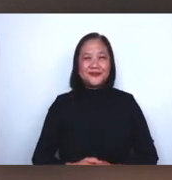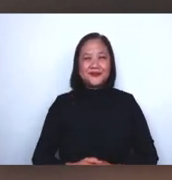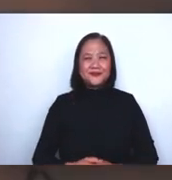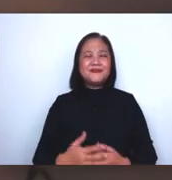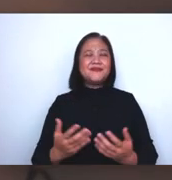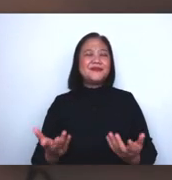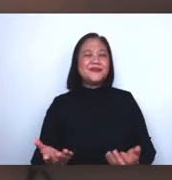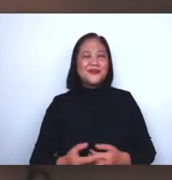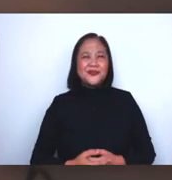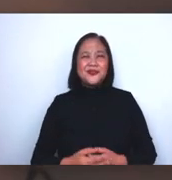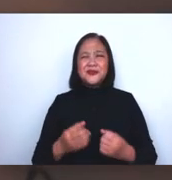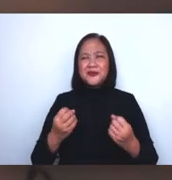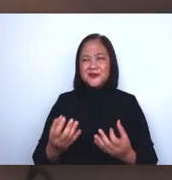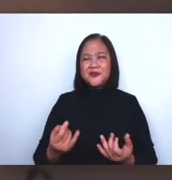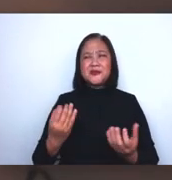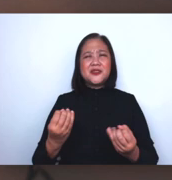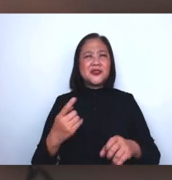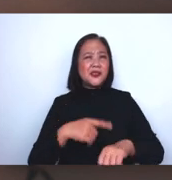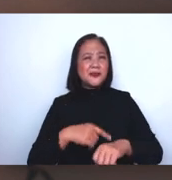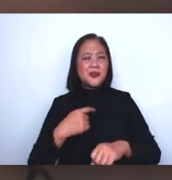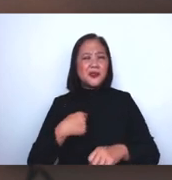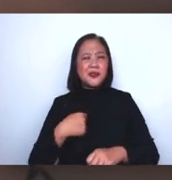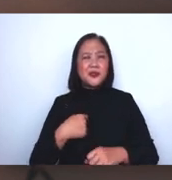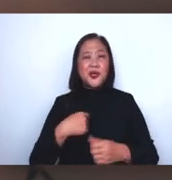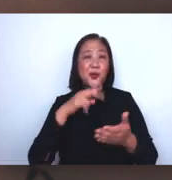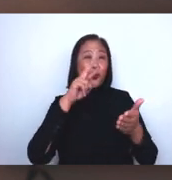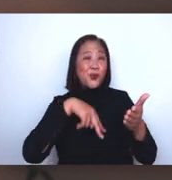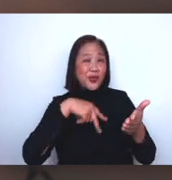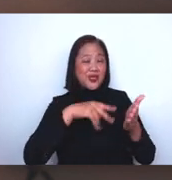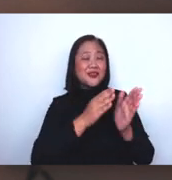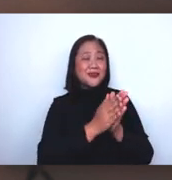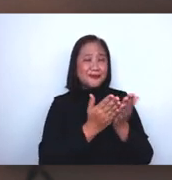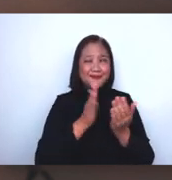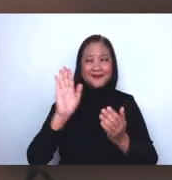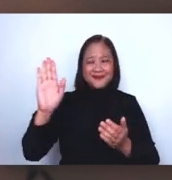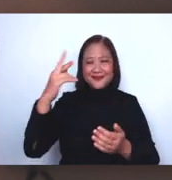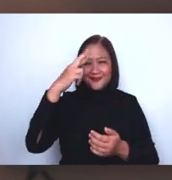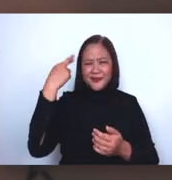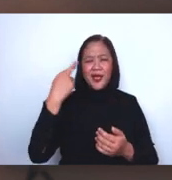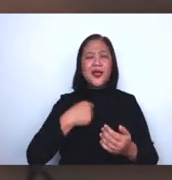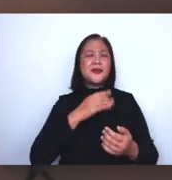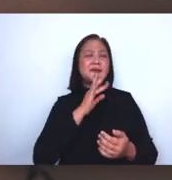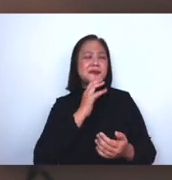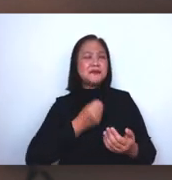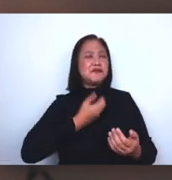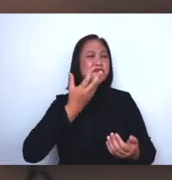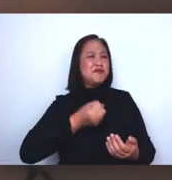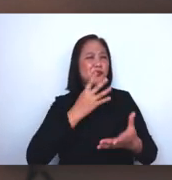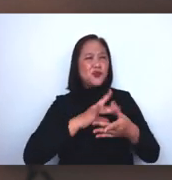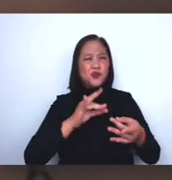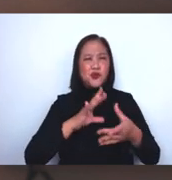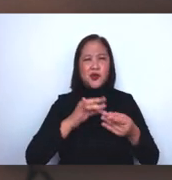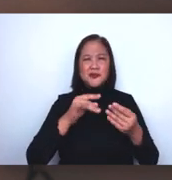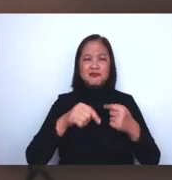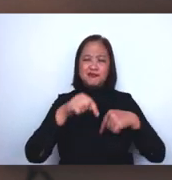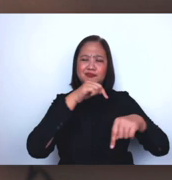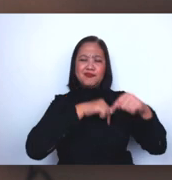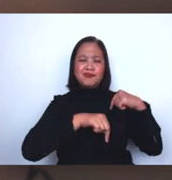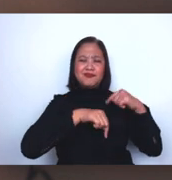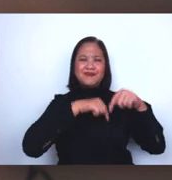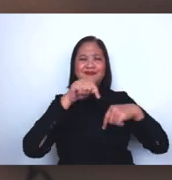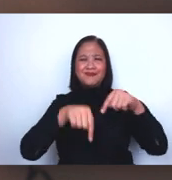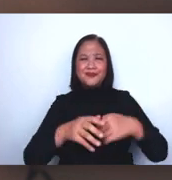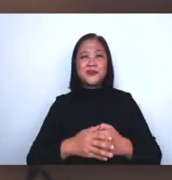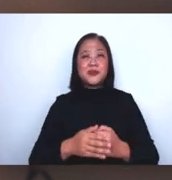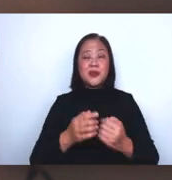Oh, so many times I have read his novel that I can recite every part of the story backwards. He